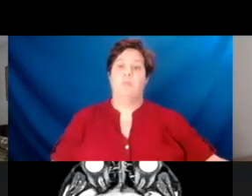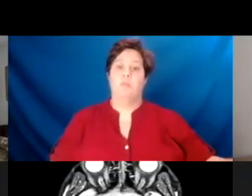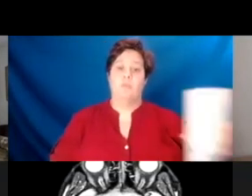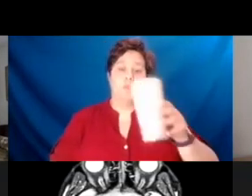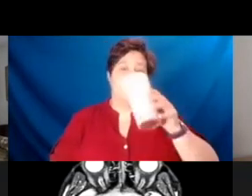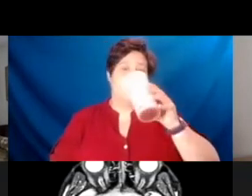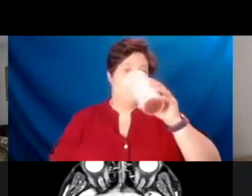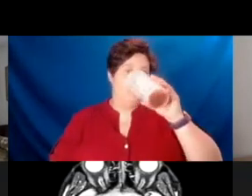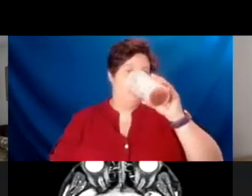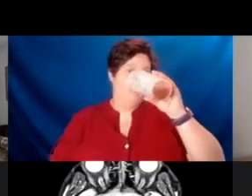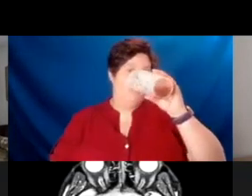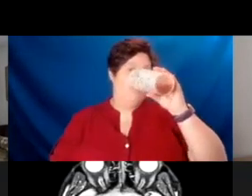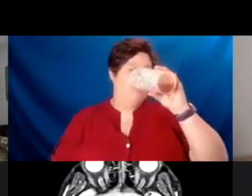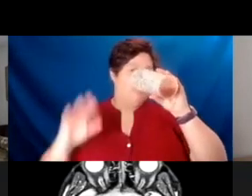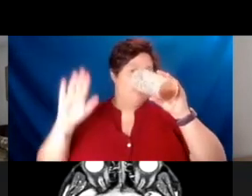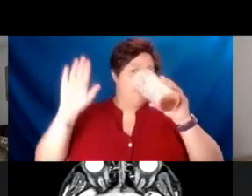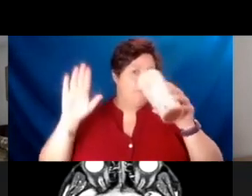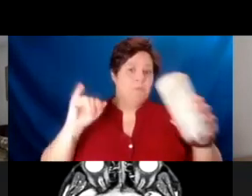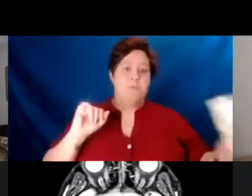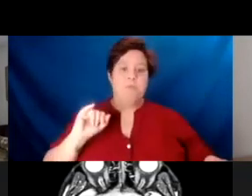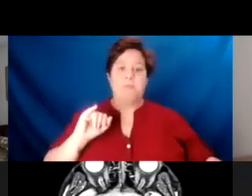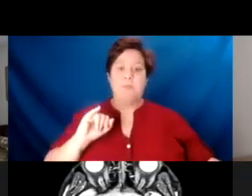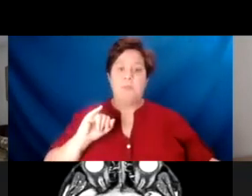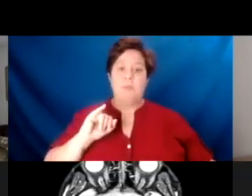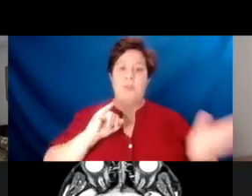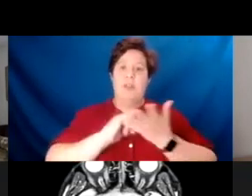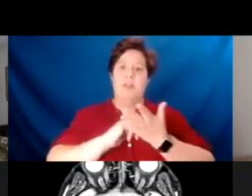I see a hand, Shaz.